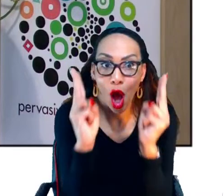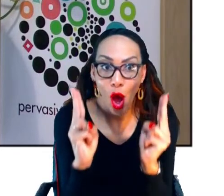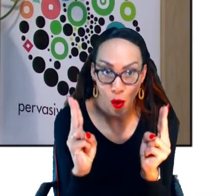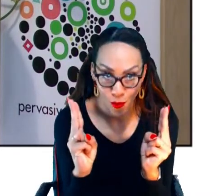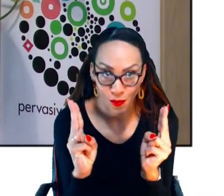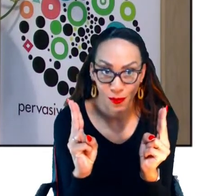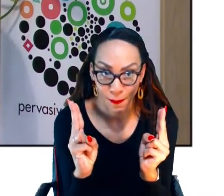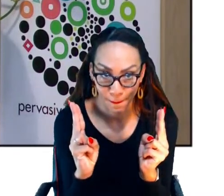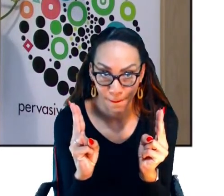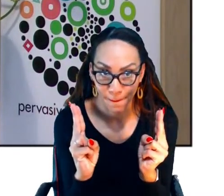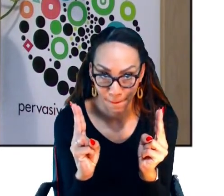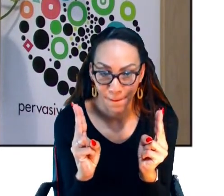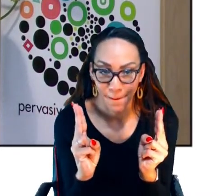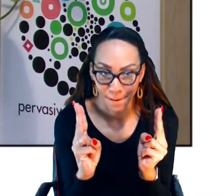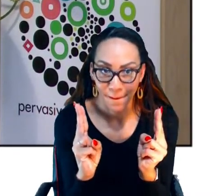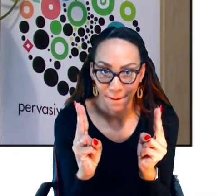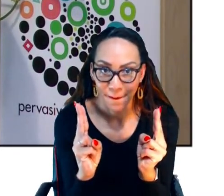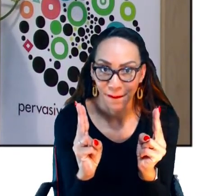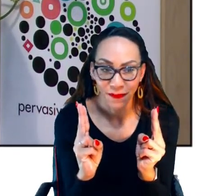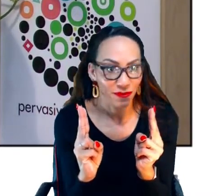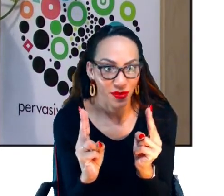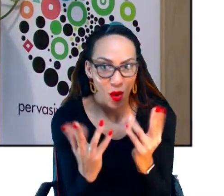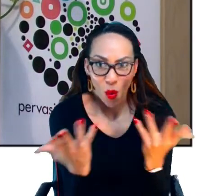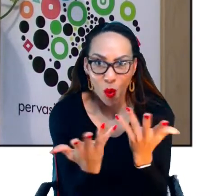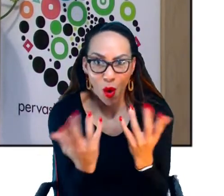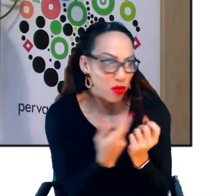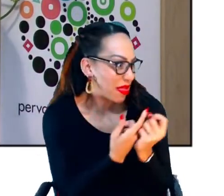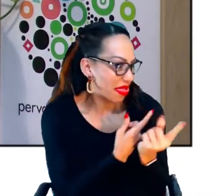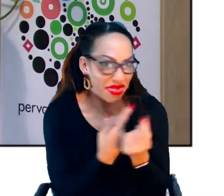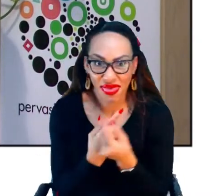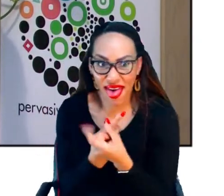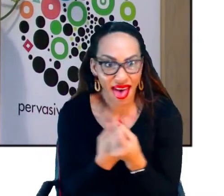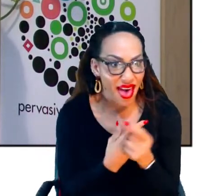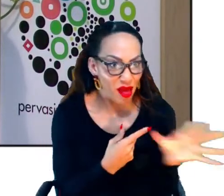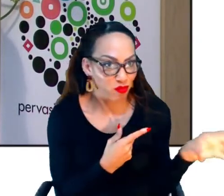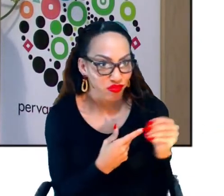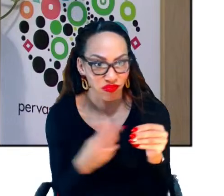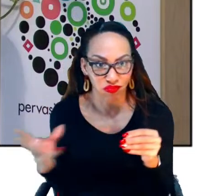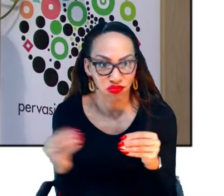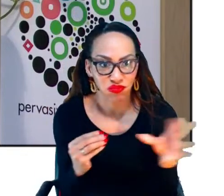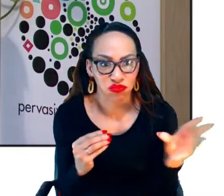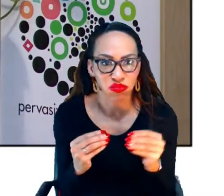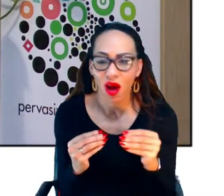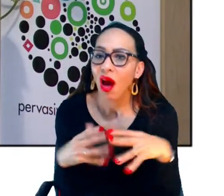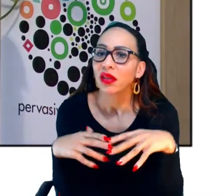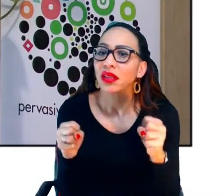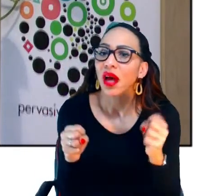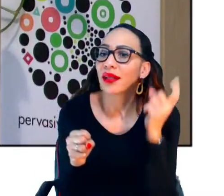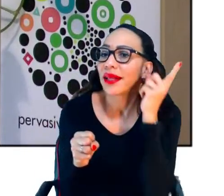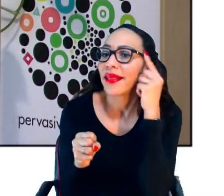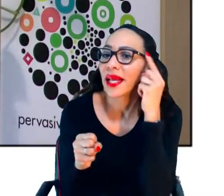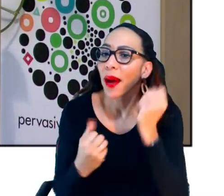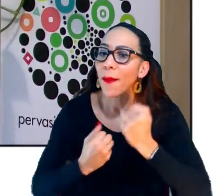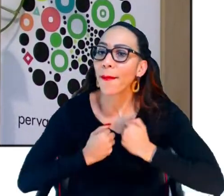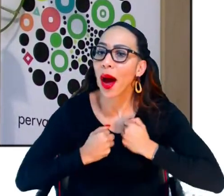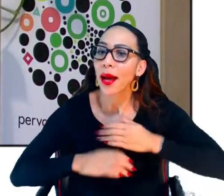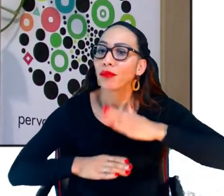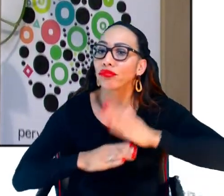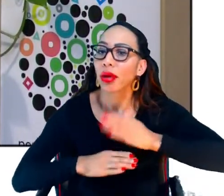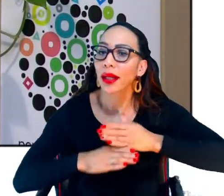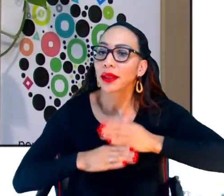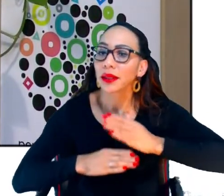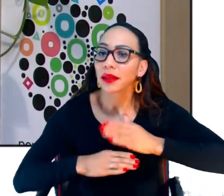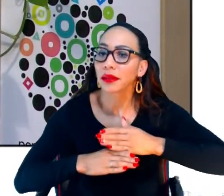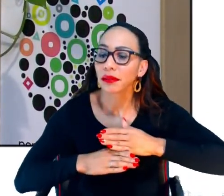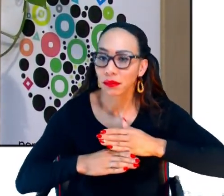of working with what was at hand, I started to think about my own practice and started working with what I